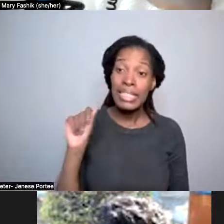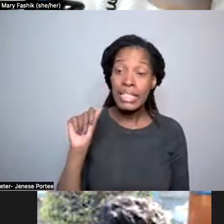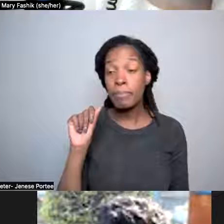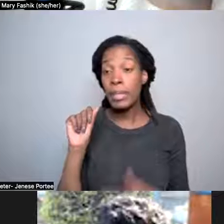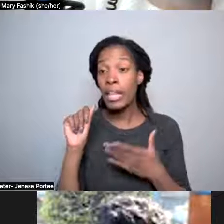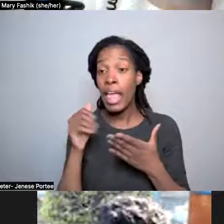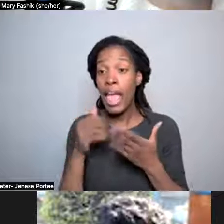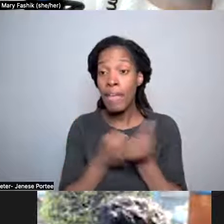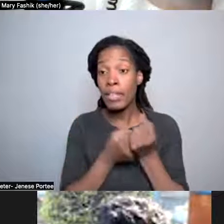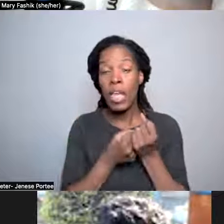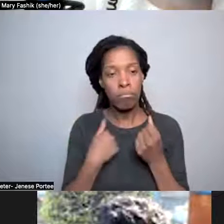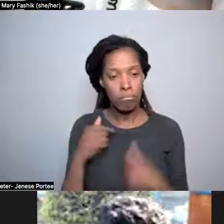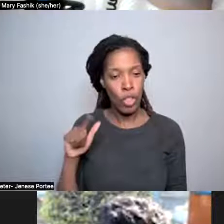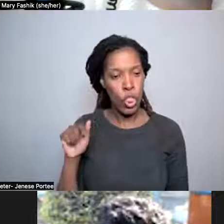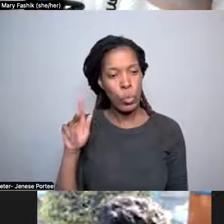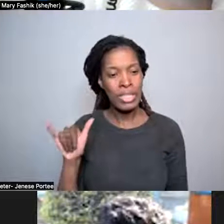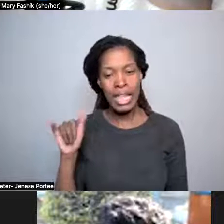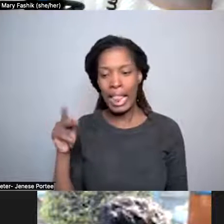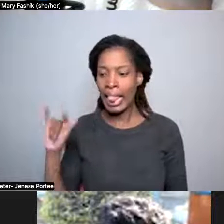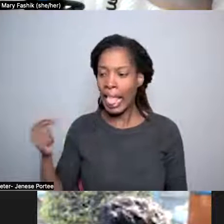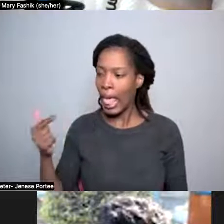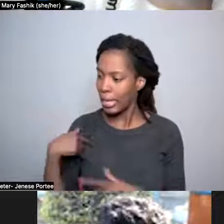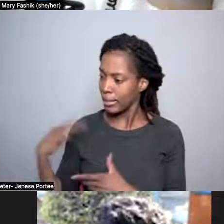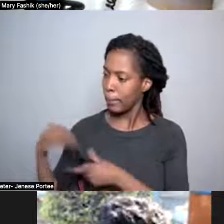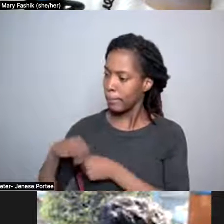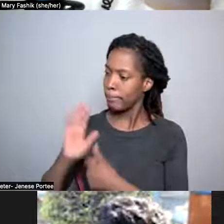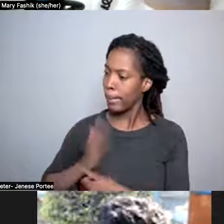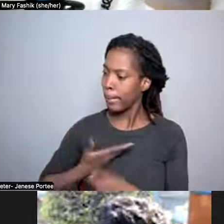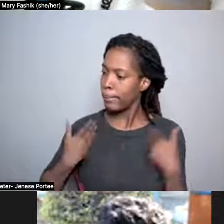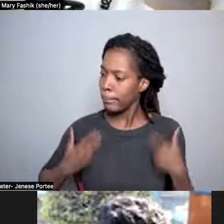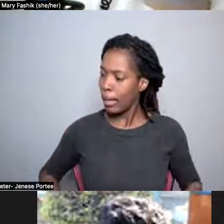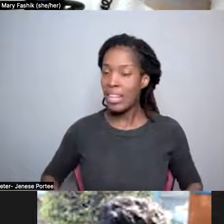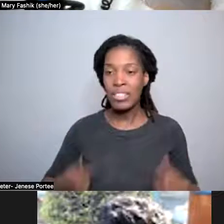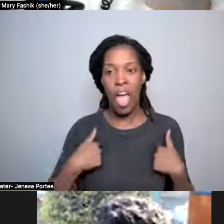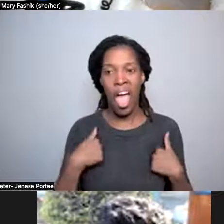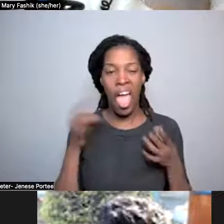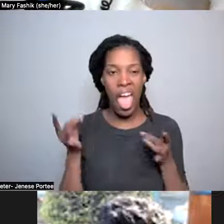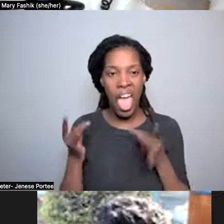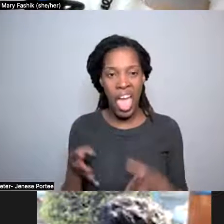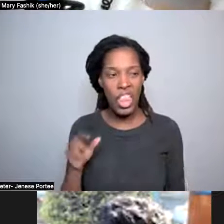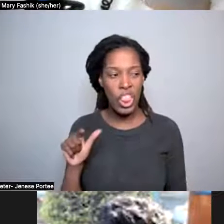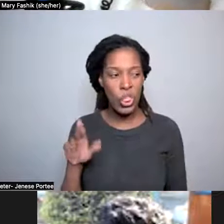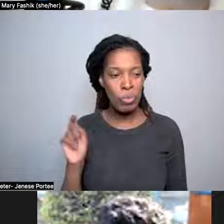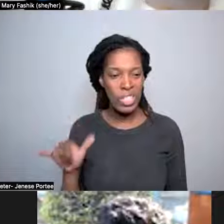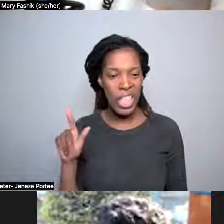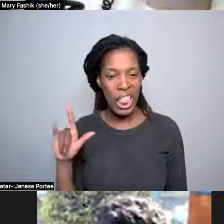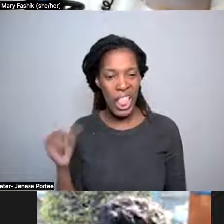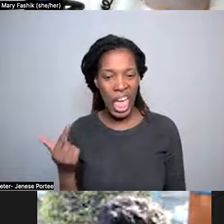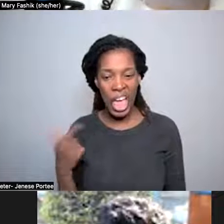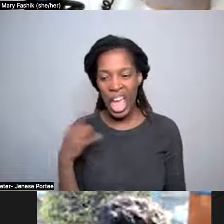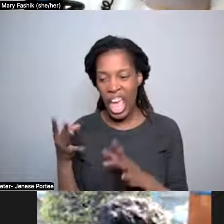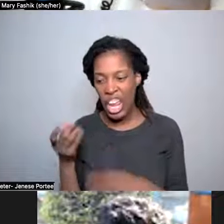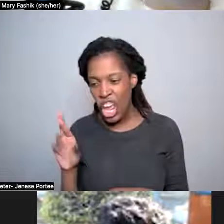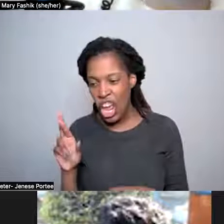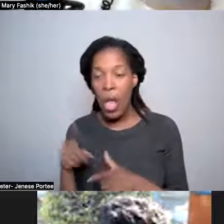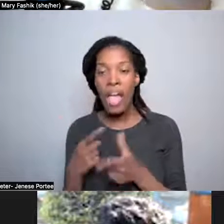a natural part of my physique to absolutely despising Lucy leg and hating her, to coming out